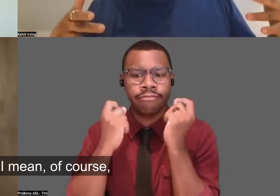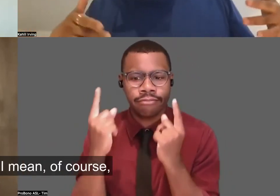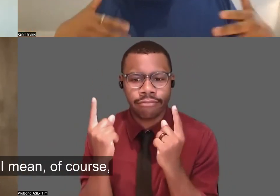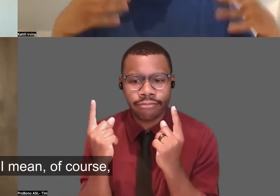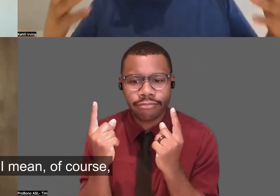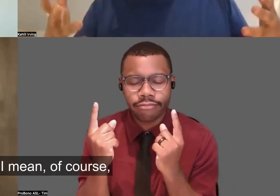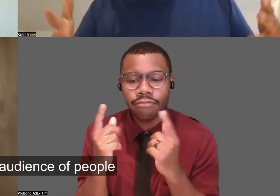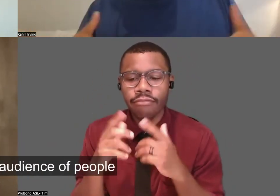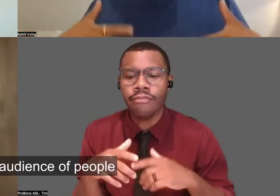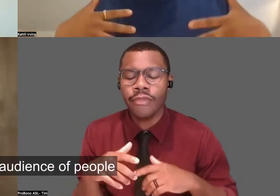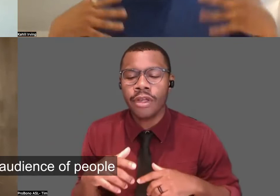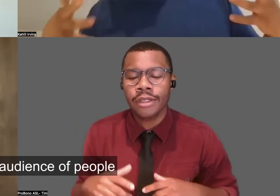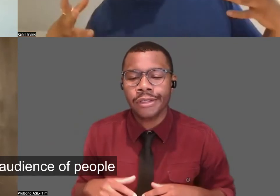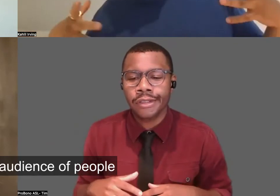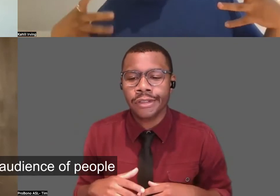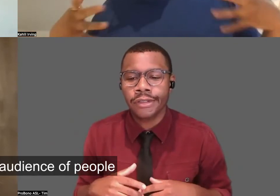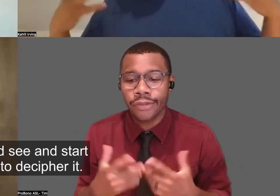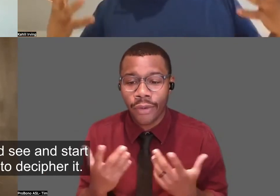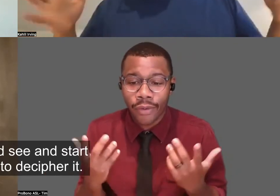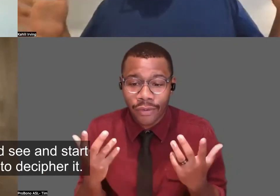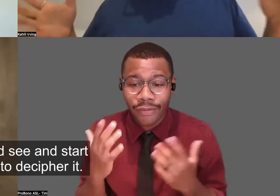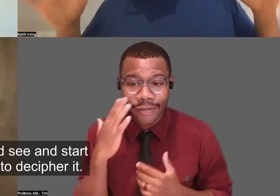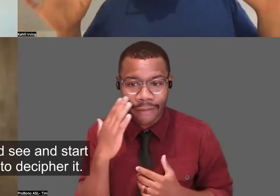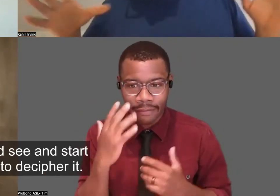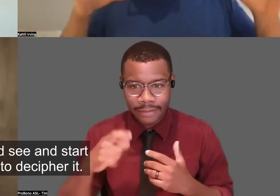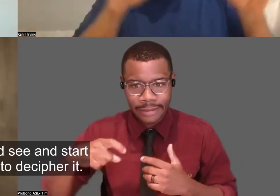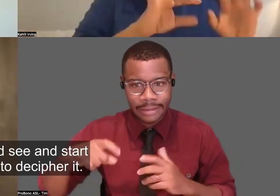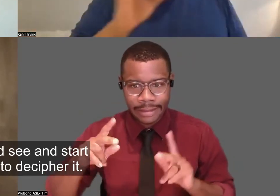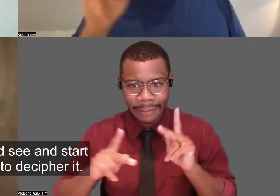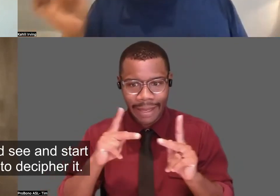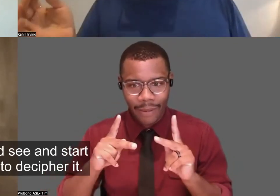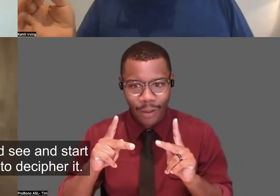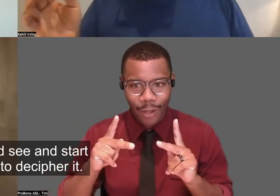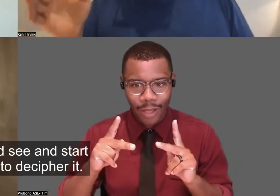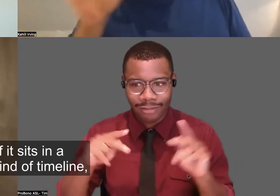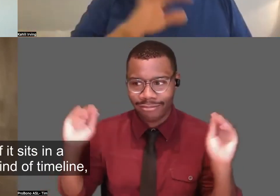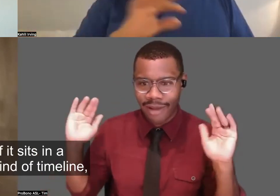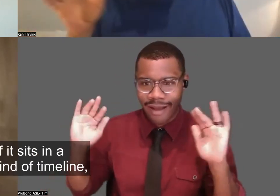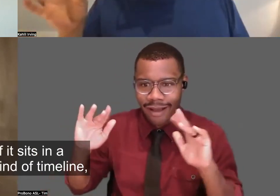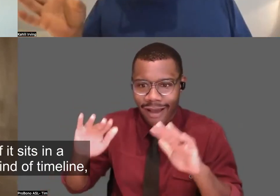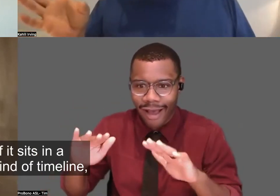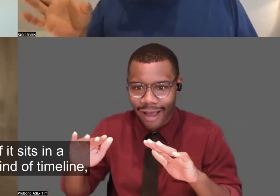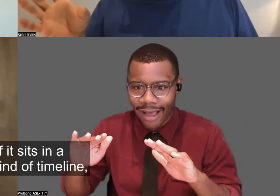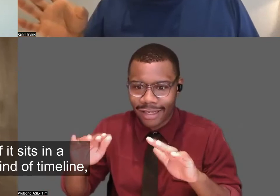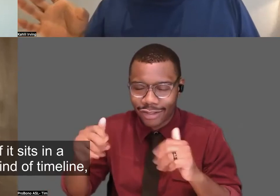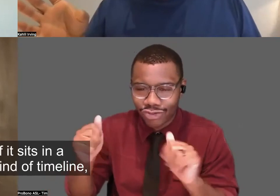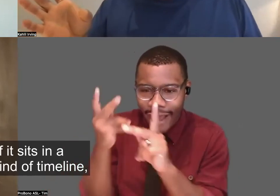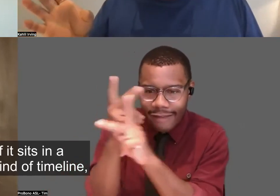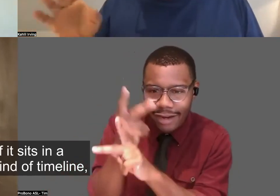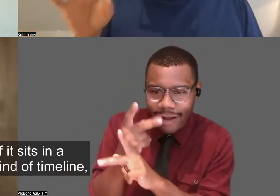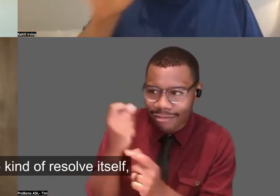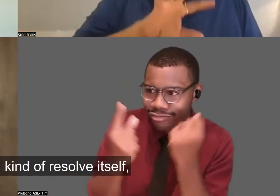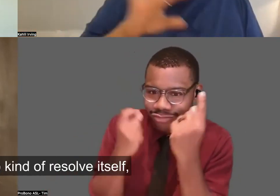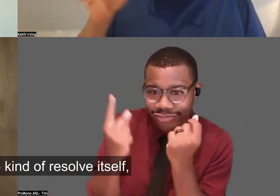not, I mean, of course, we need the audience of people to go and see and start to work to decipher it. But if it sits in a certain kind of